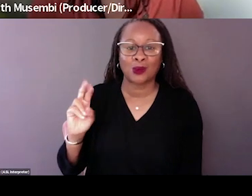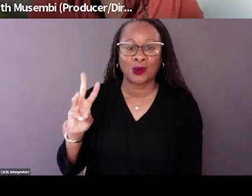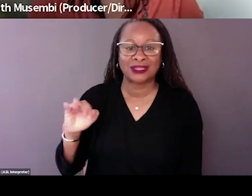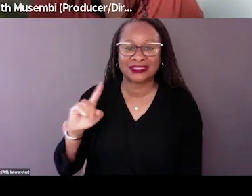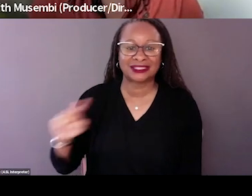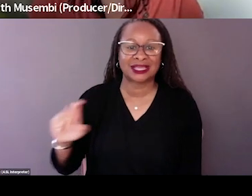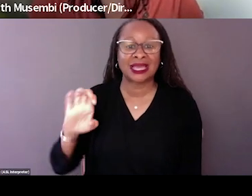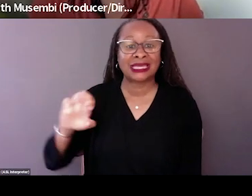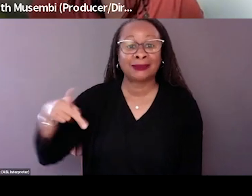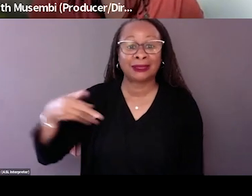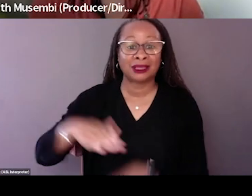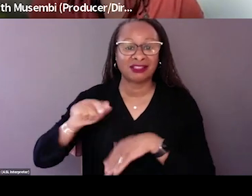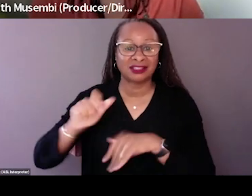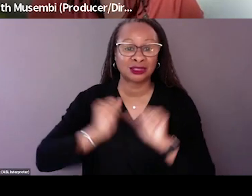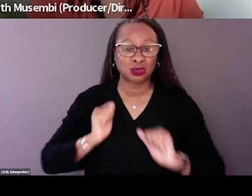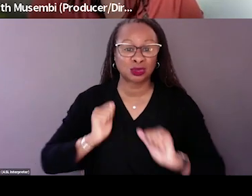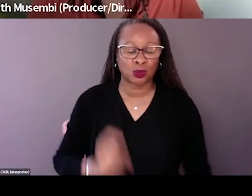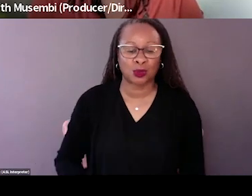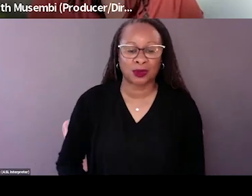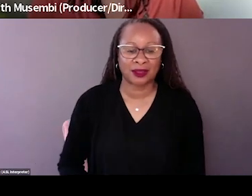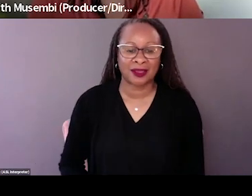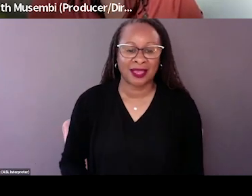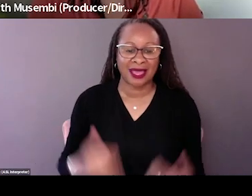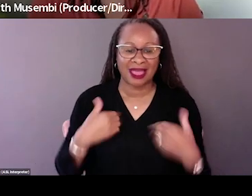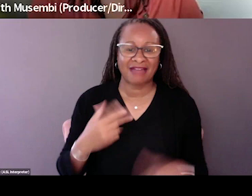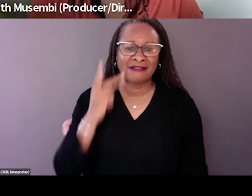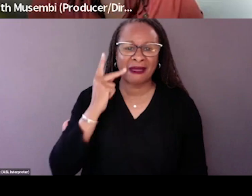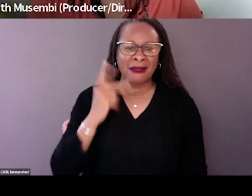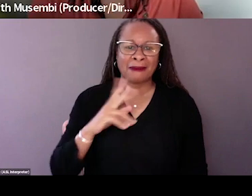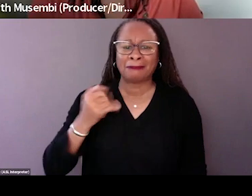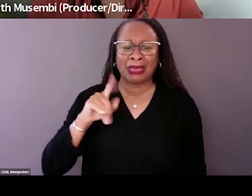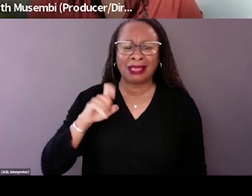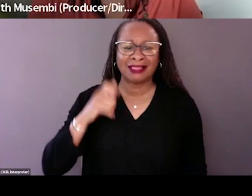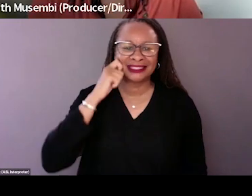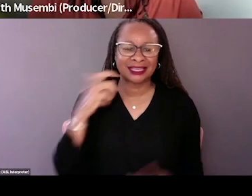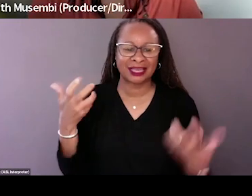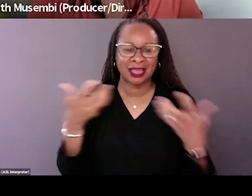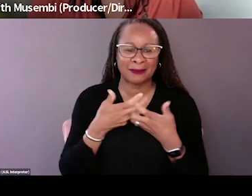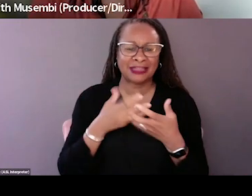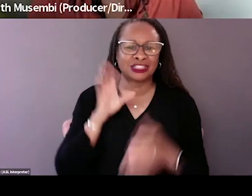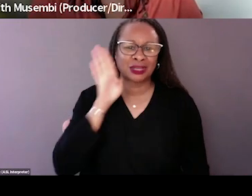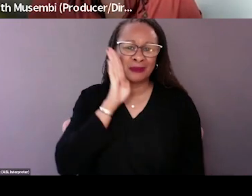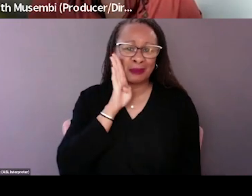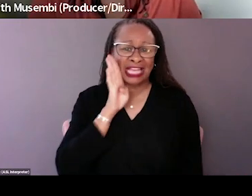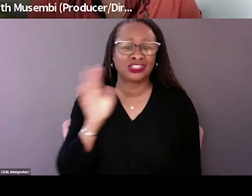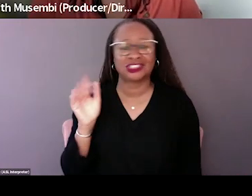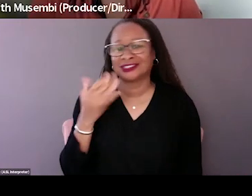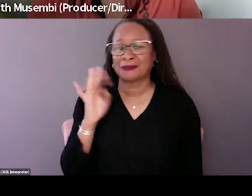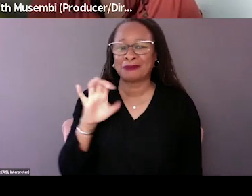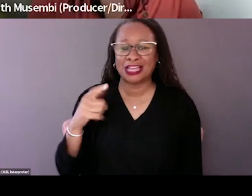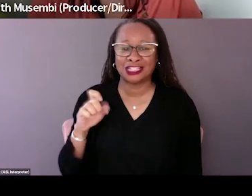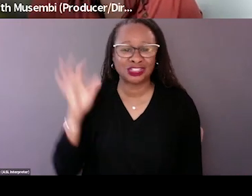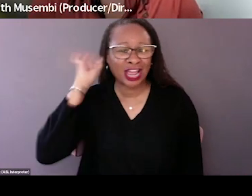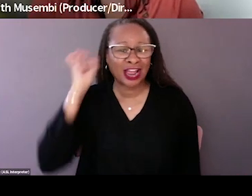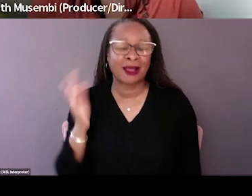show, and I have got pale skin, matchingly beige hair. I'm wearing a black dress, and